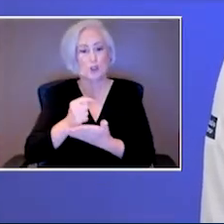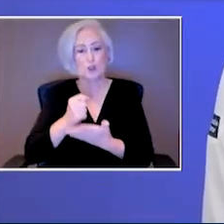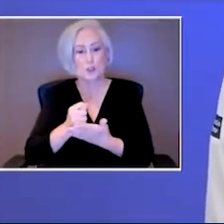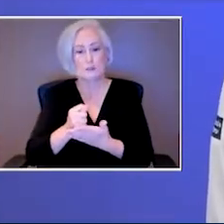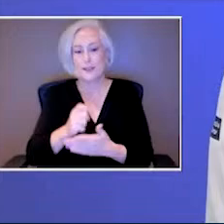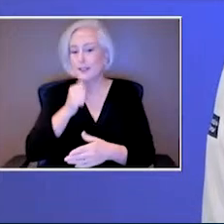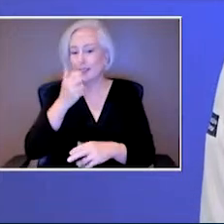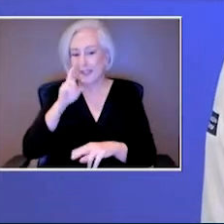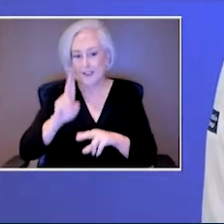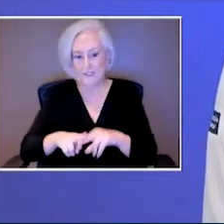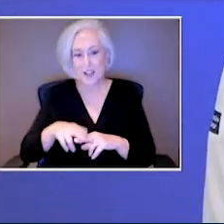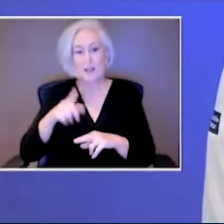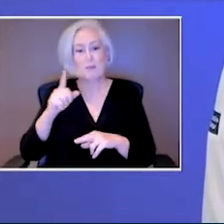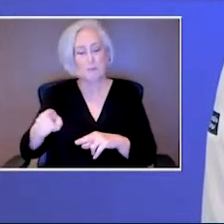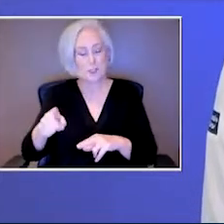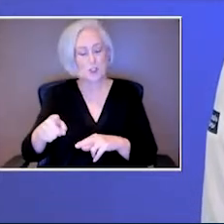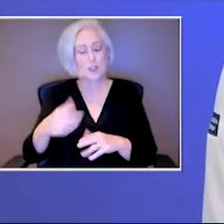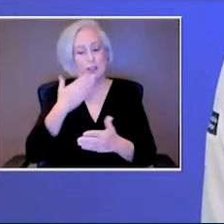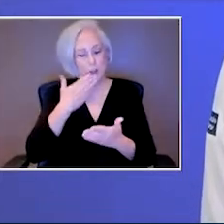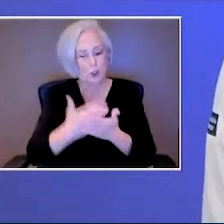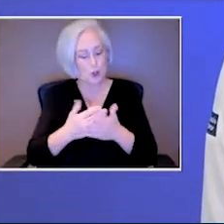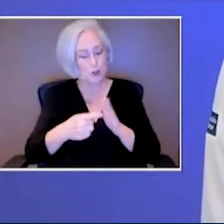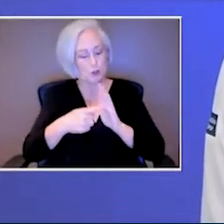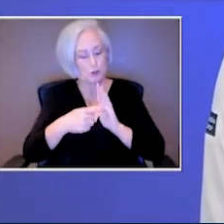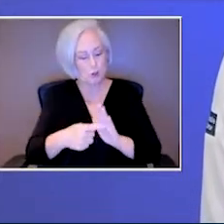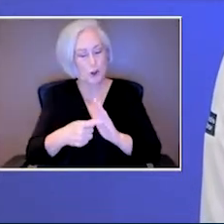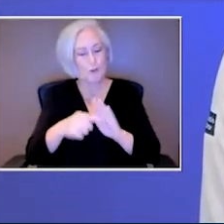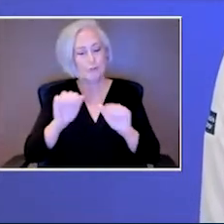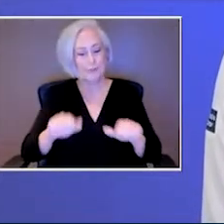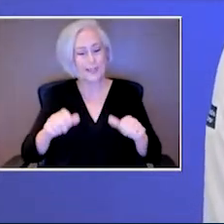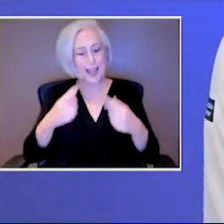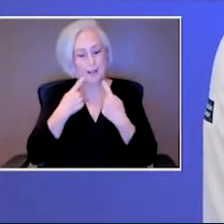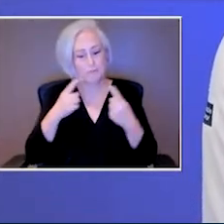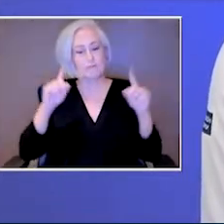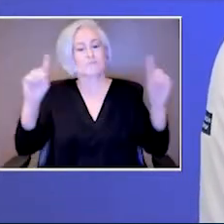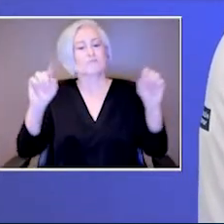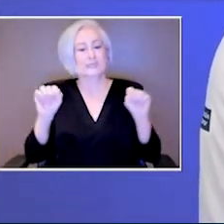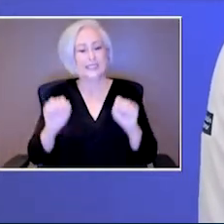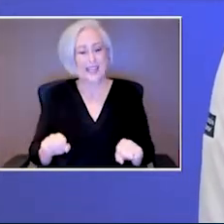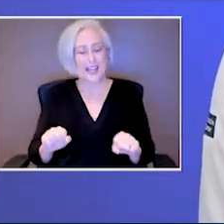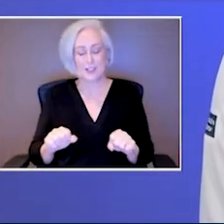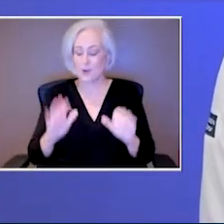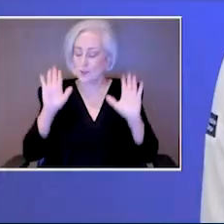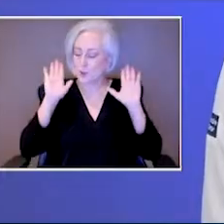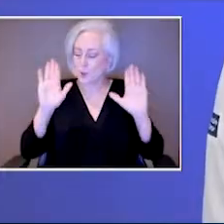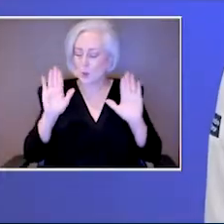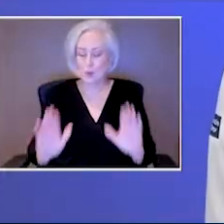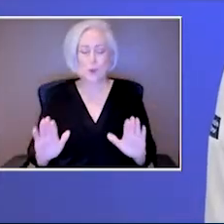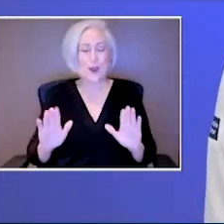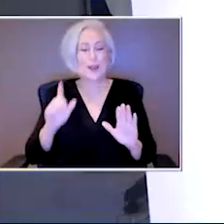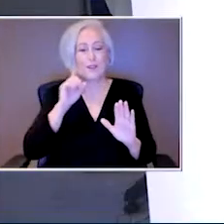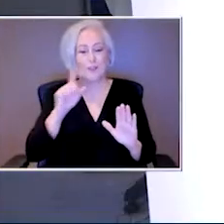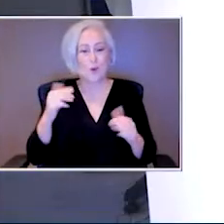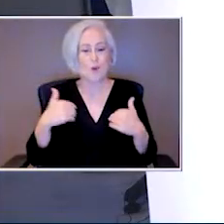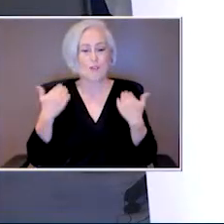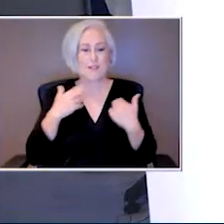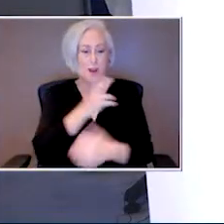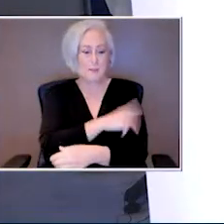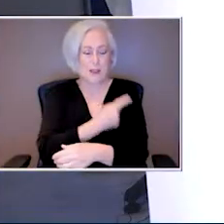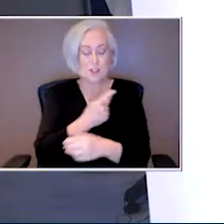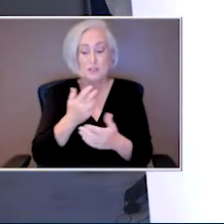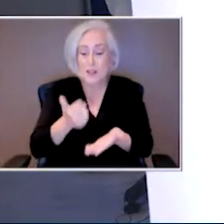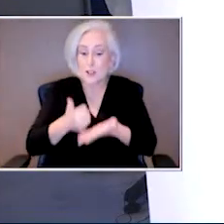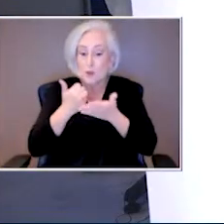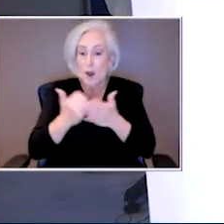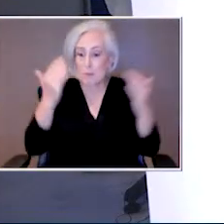them that there's light at the end of the tunnel. So, I mean, I think it's been amazing for younger patients, and to just bring awareness to everything. Absolutely. And we know that